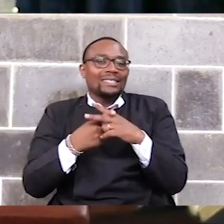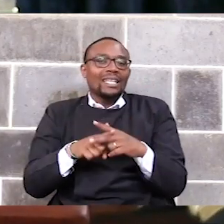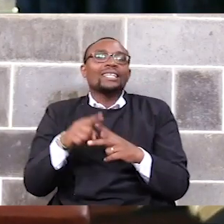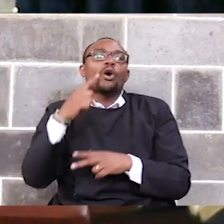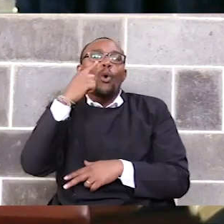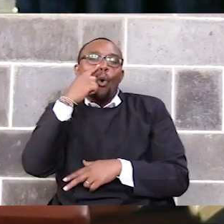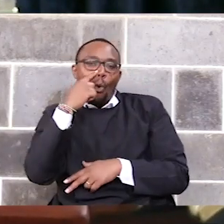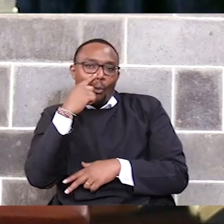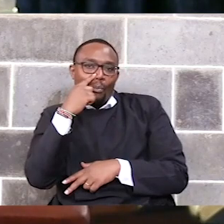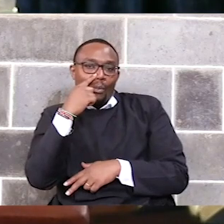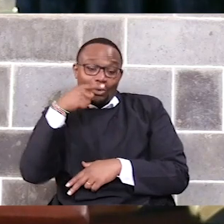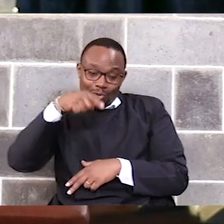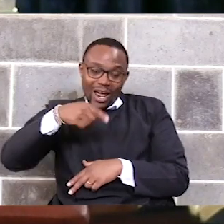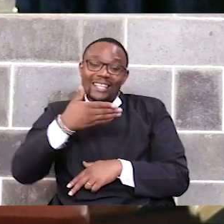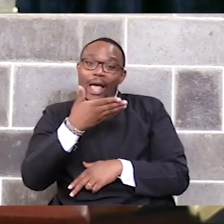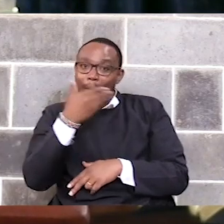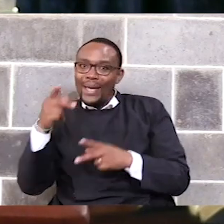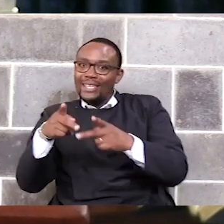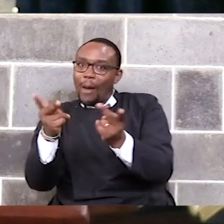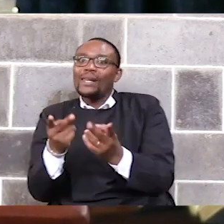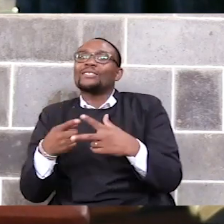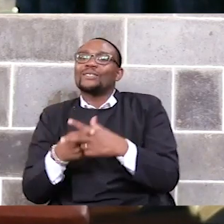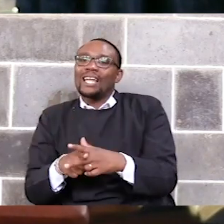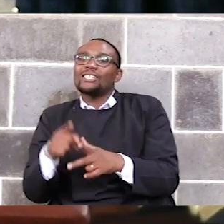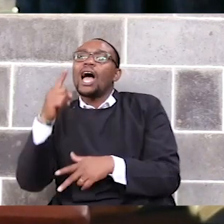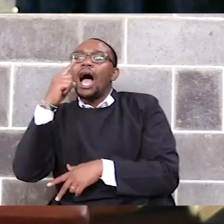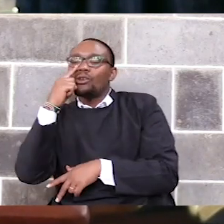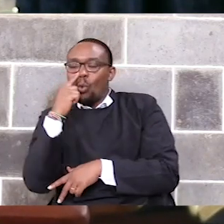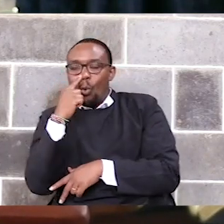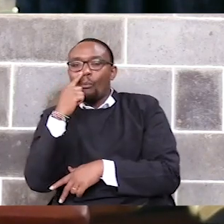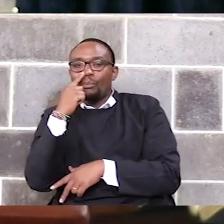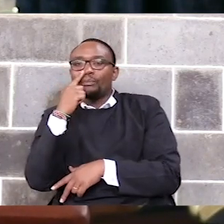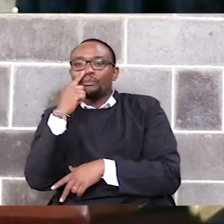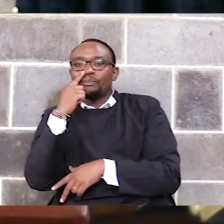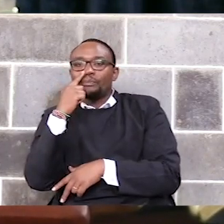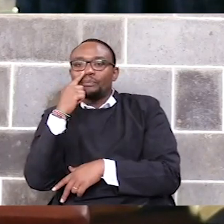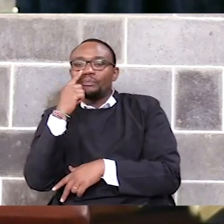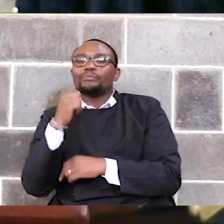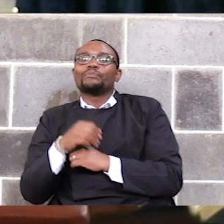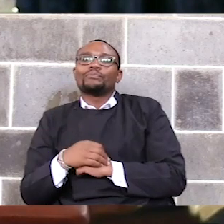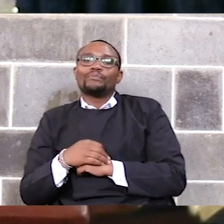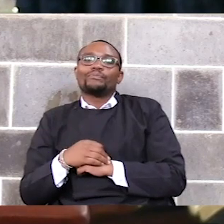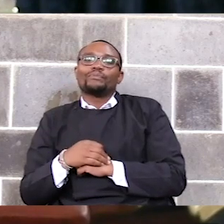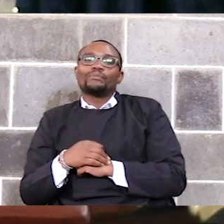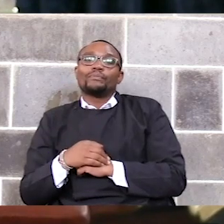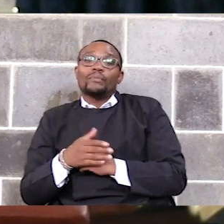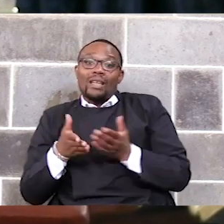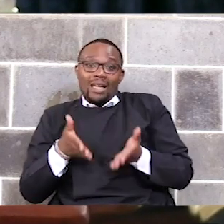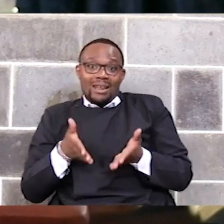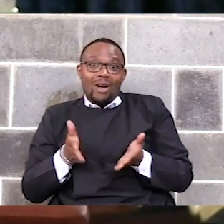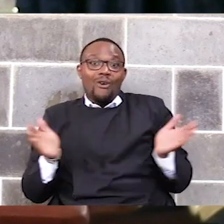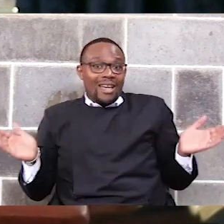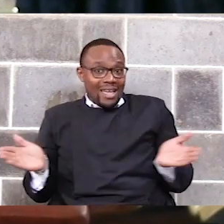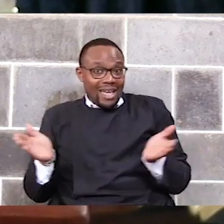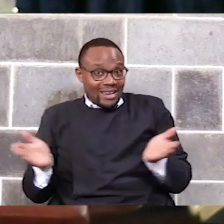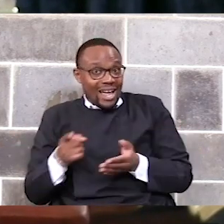home, for this is the best place to start, and charity starts at home. Let me also encourage you some